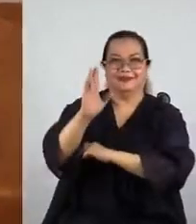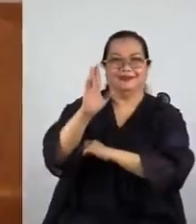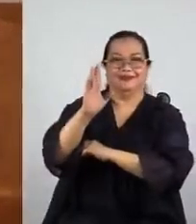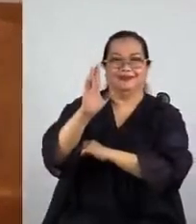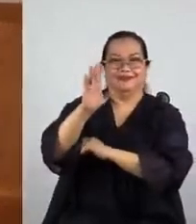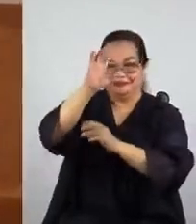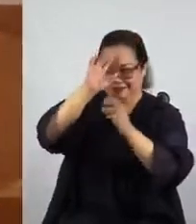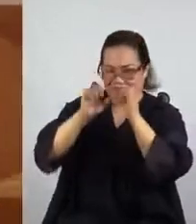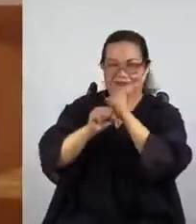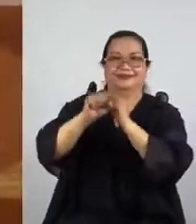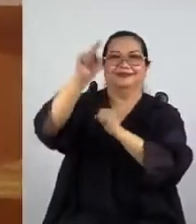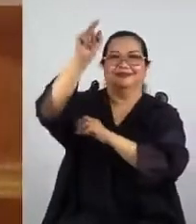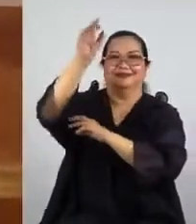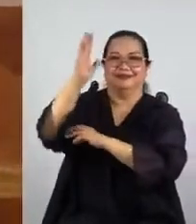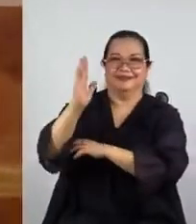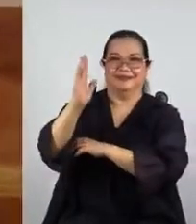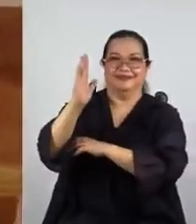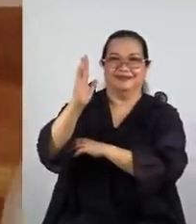Trust Him.